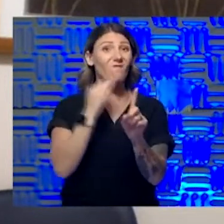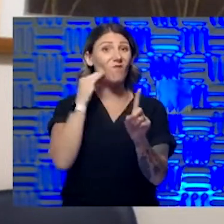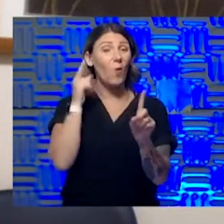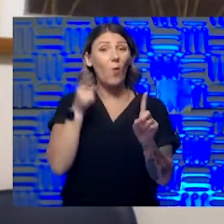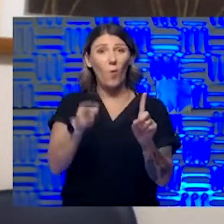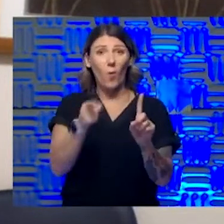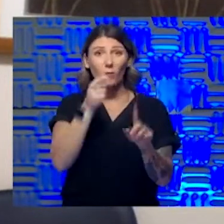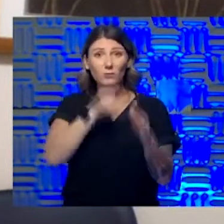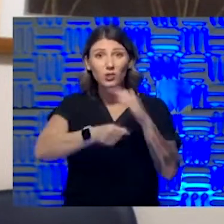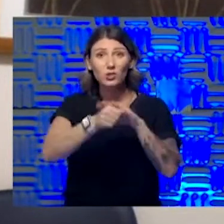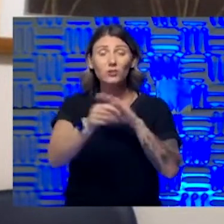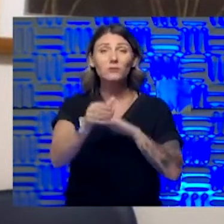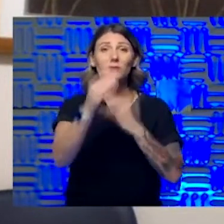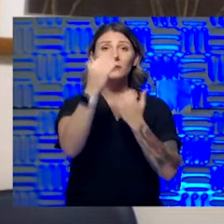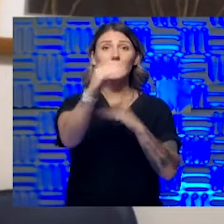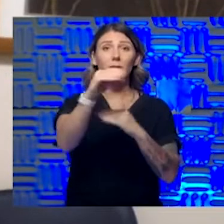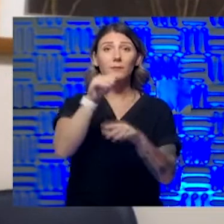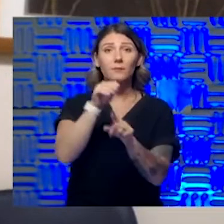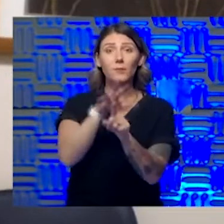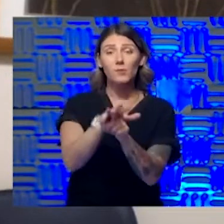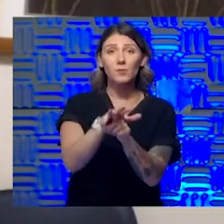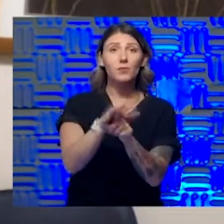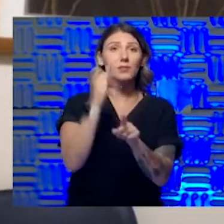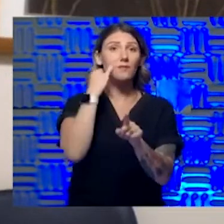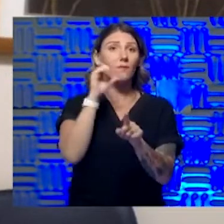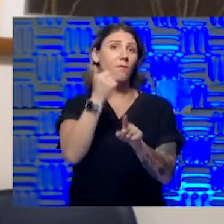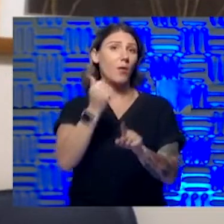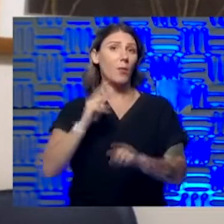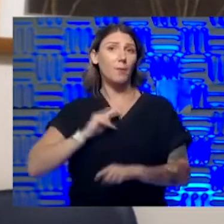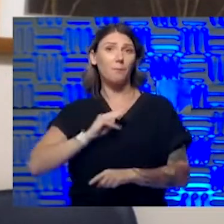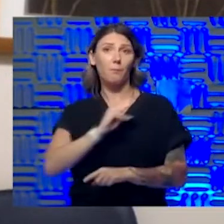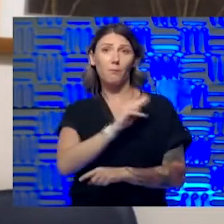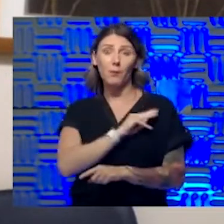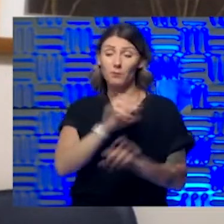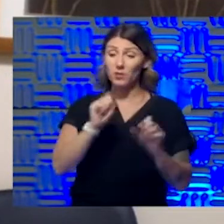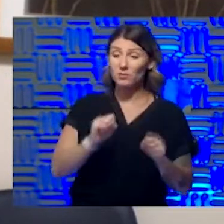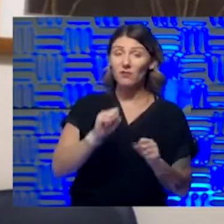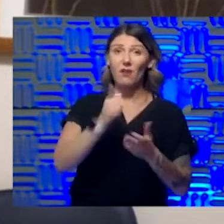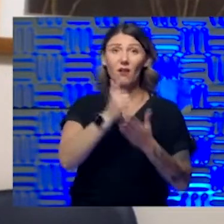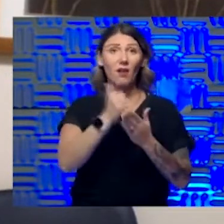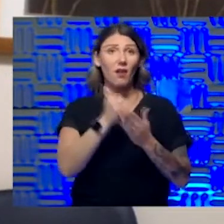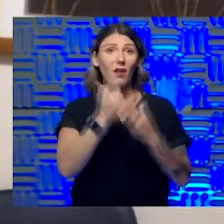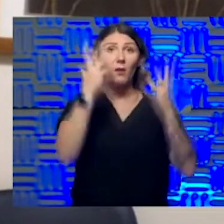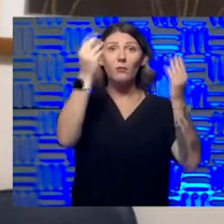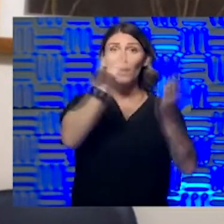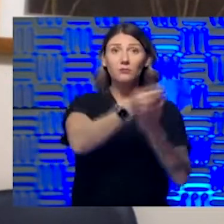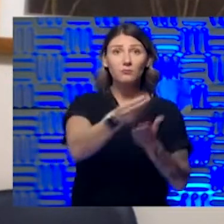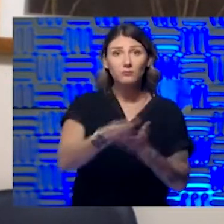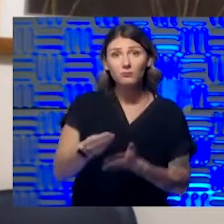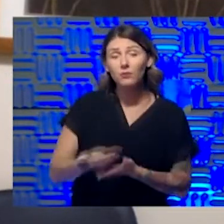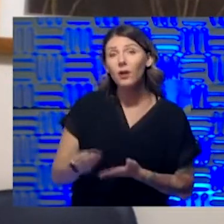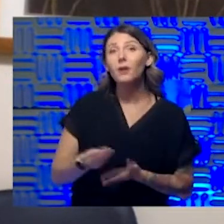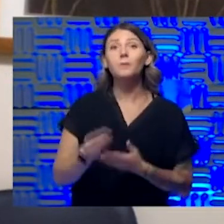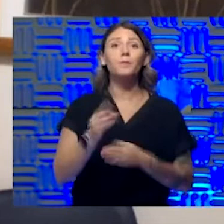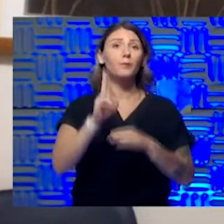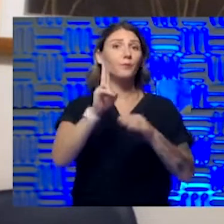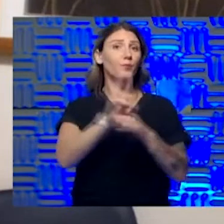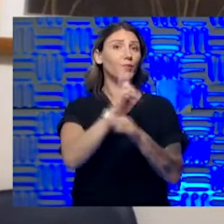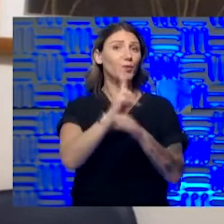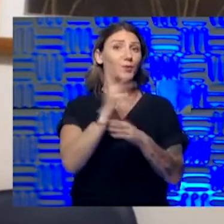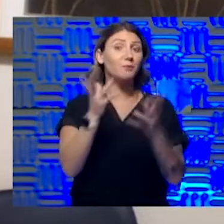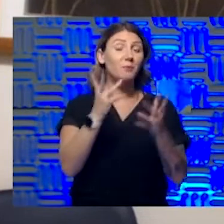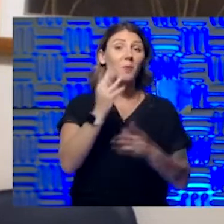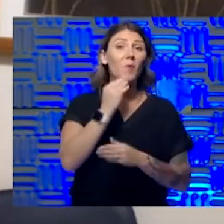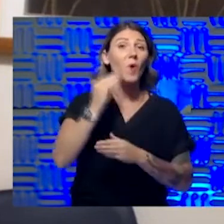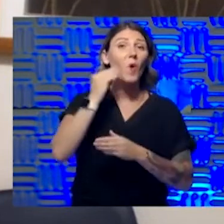limiting their exposure, if there's other members of the family that can help with shopping or still utilizing those home delivery services,